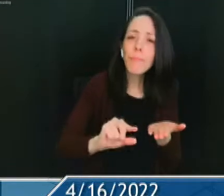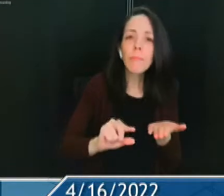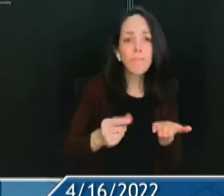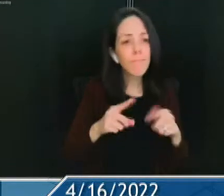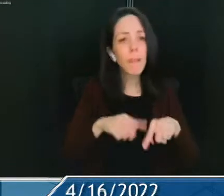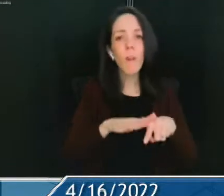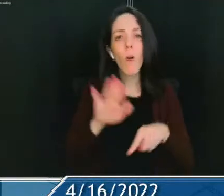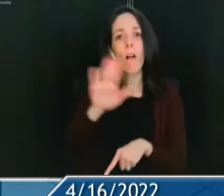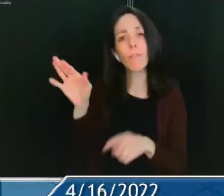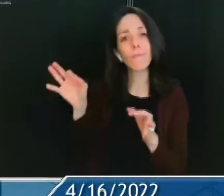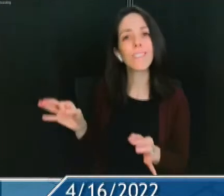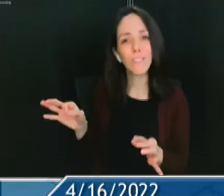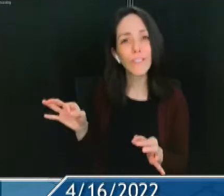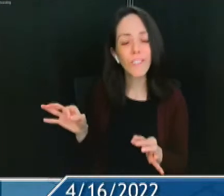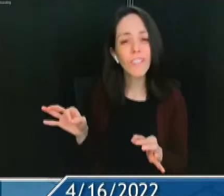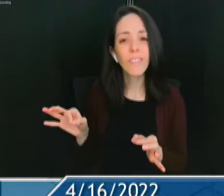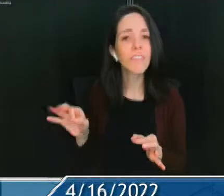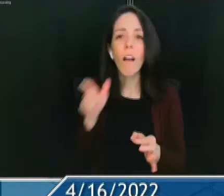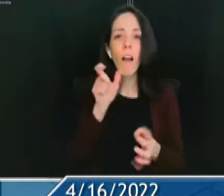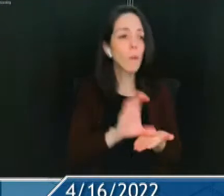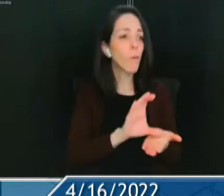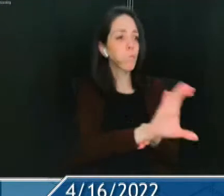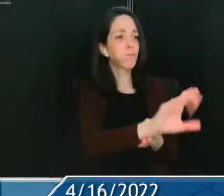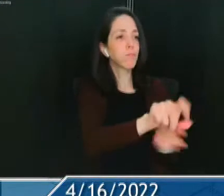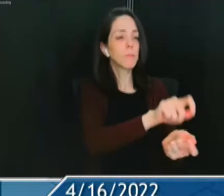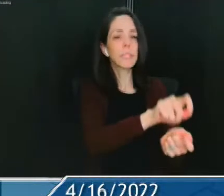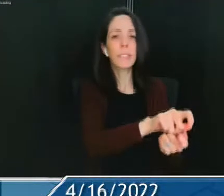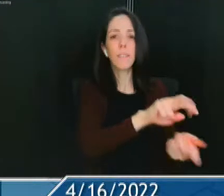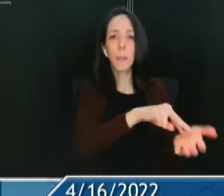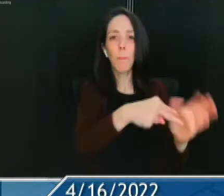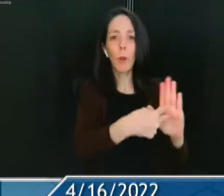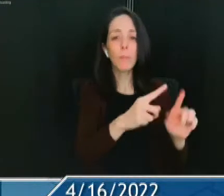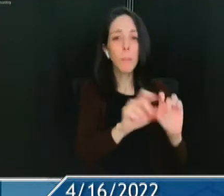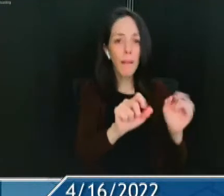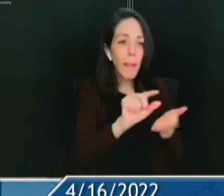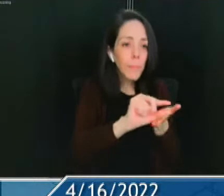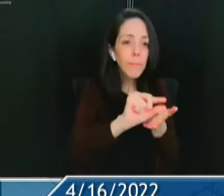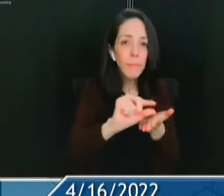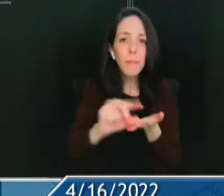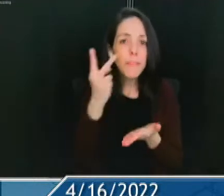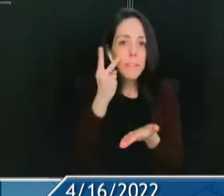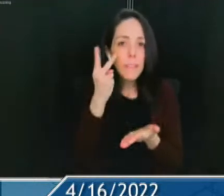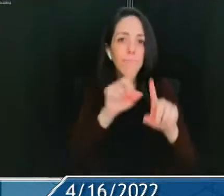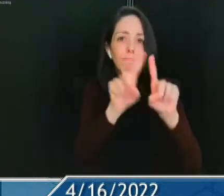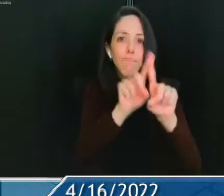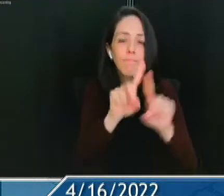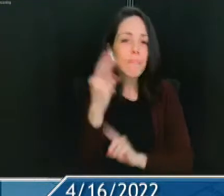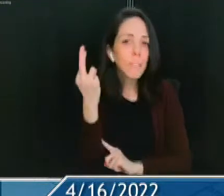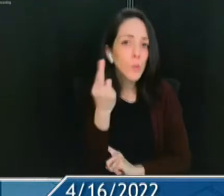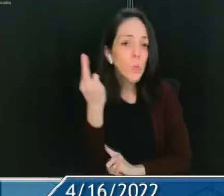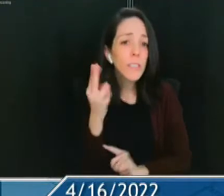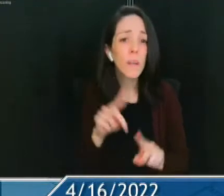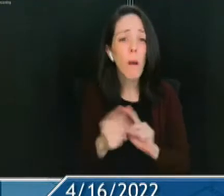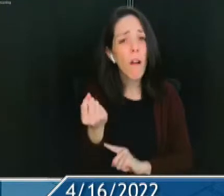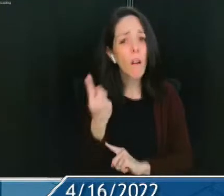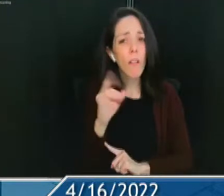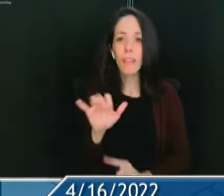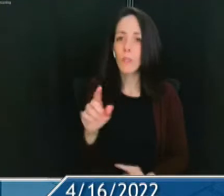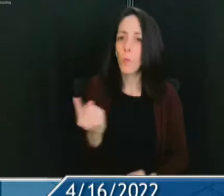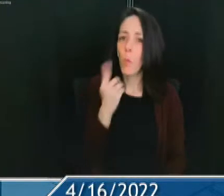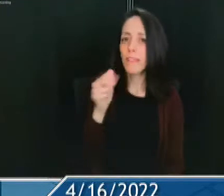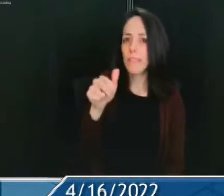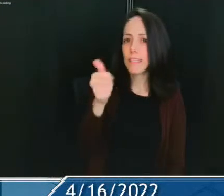officials. It doesn't have to be dedicated to specific purposes. But it's important to remember that the general fund discretionary is only about 10% of the